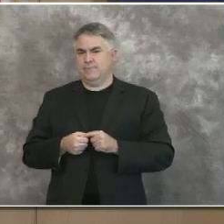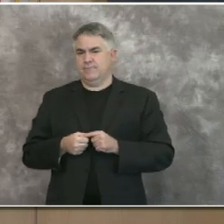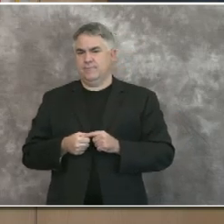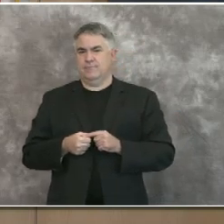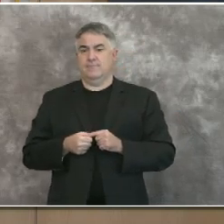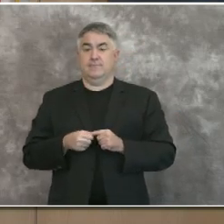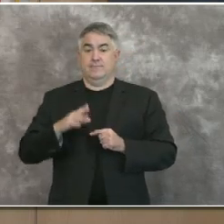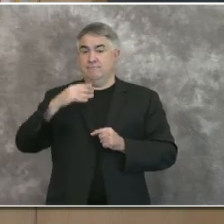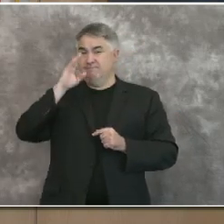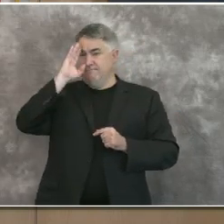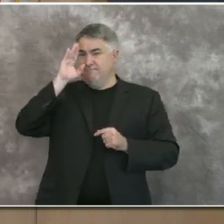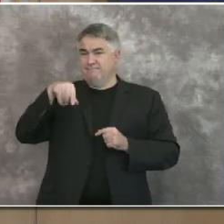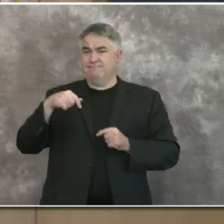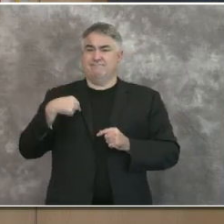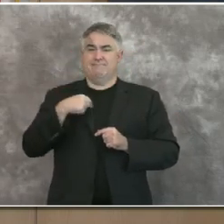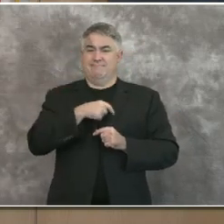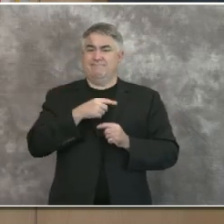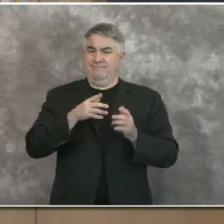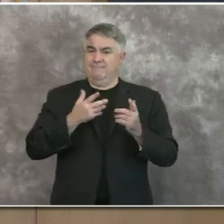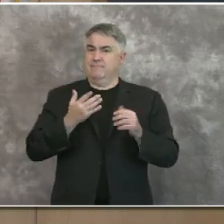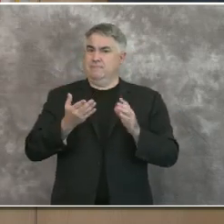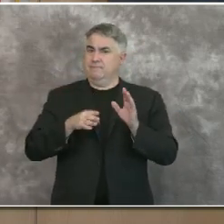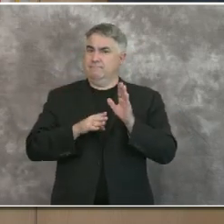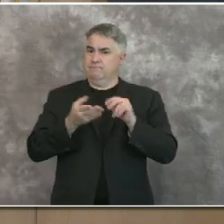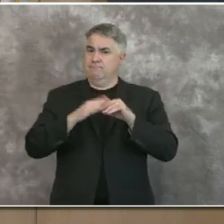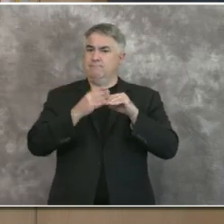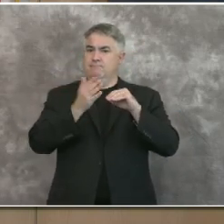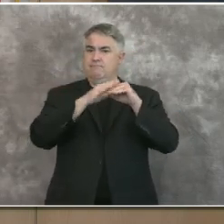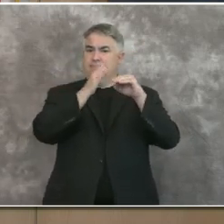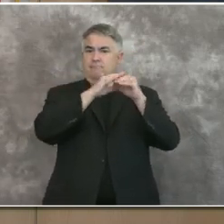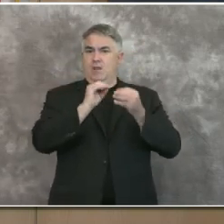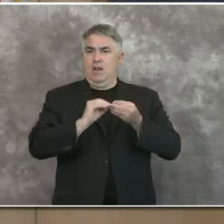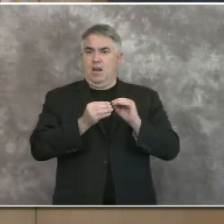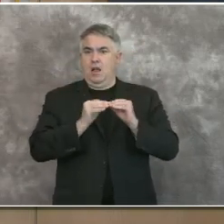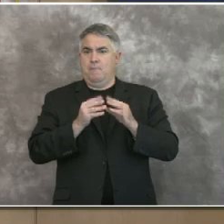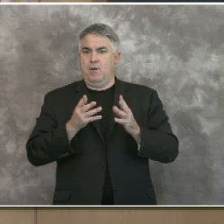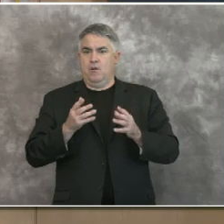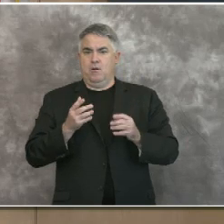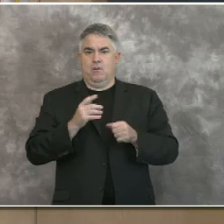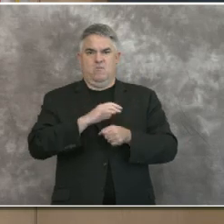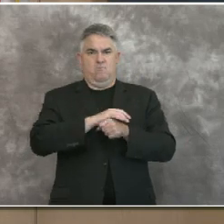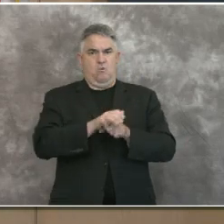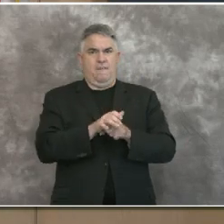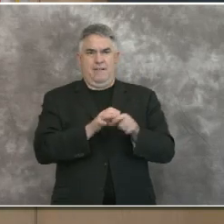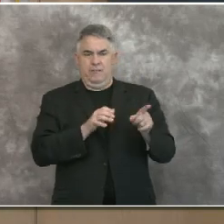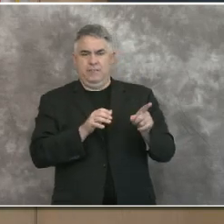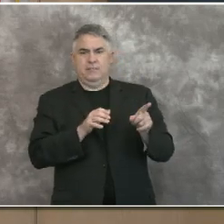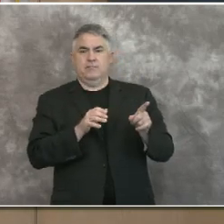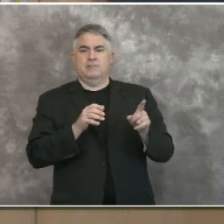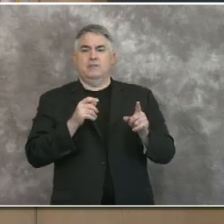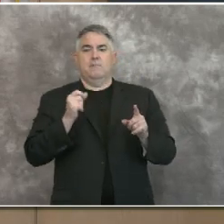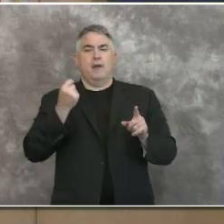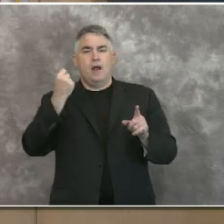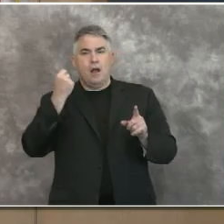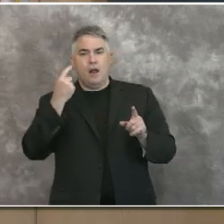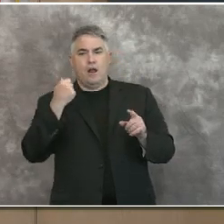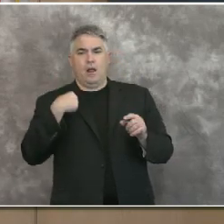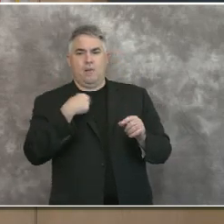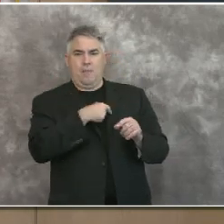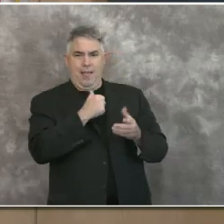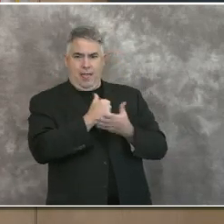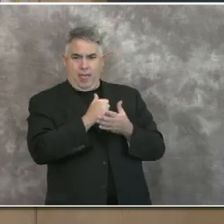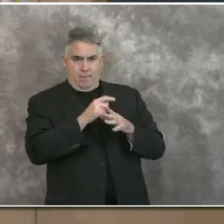up significantly with the coronavirus pandemic, but we need to provide help and support to our providers